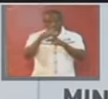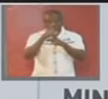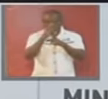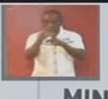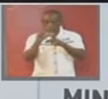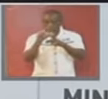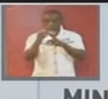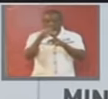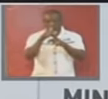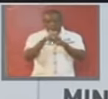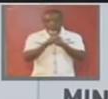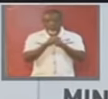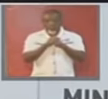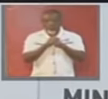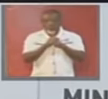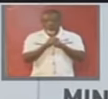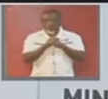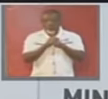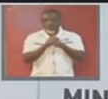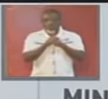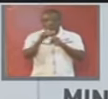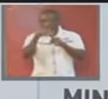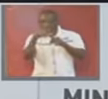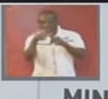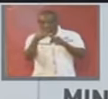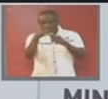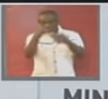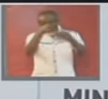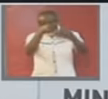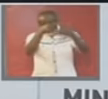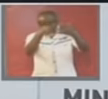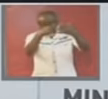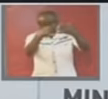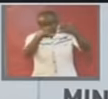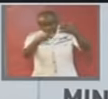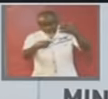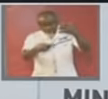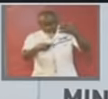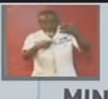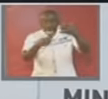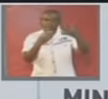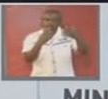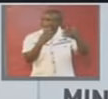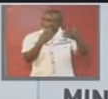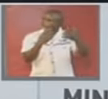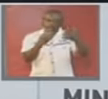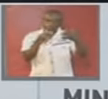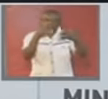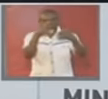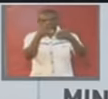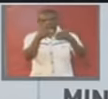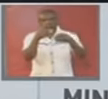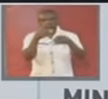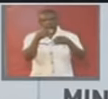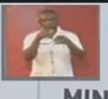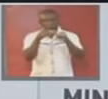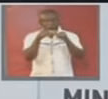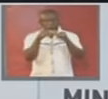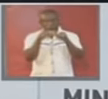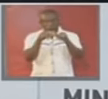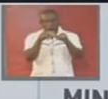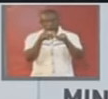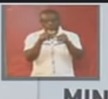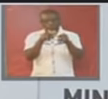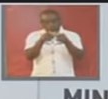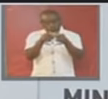phosphate dihydride. And then the only other ingredient is sucrose, and that keeps the nanoparticles from